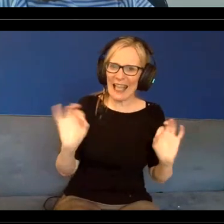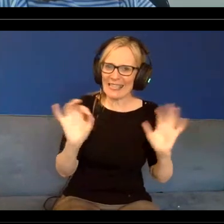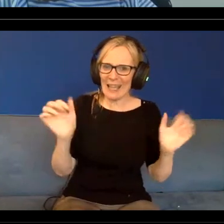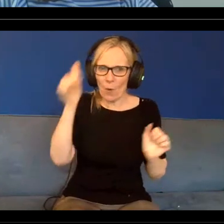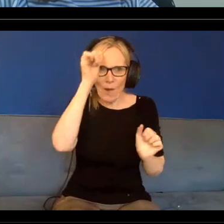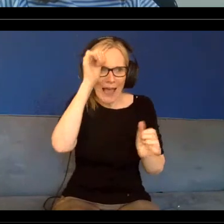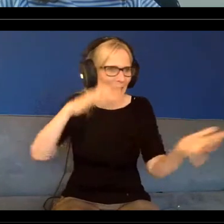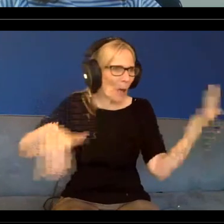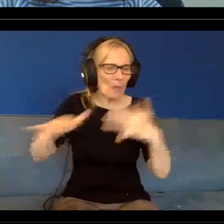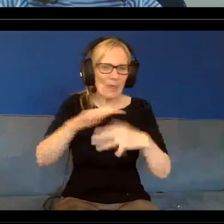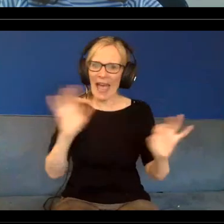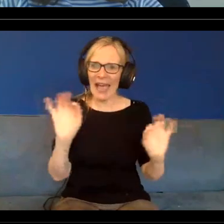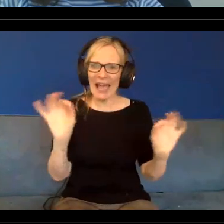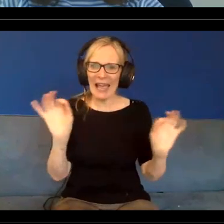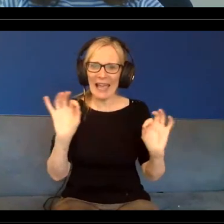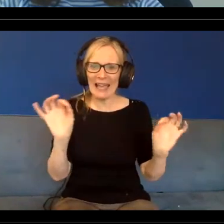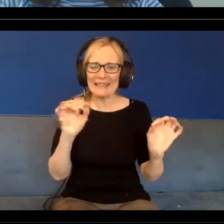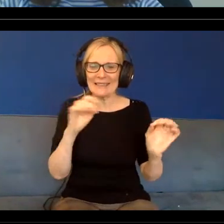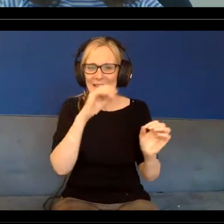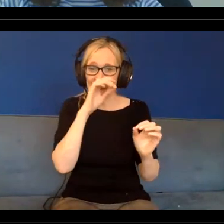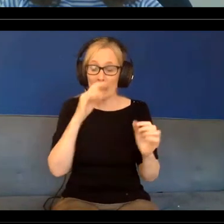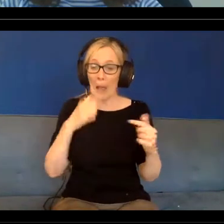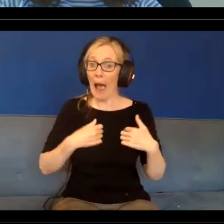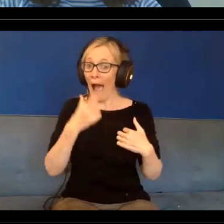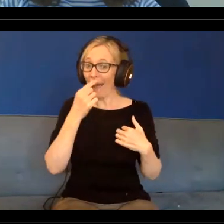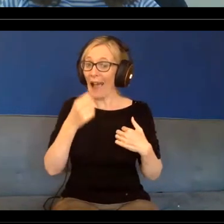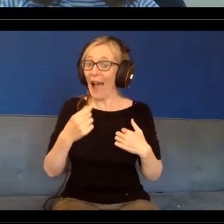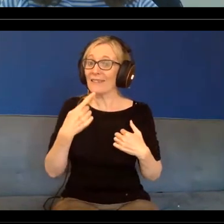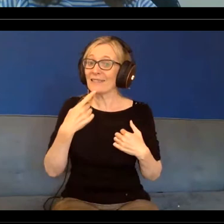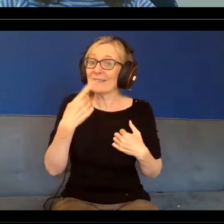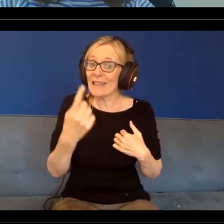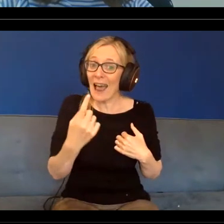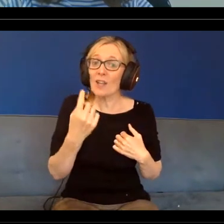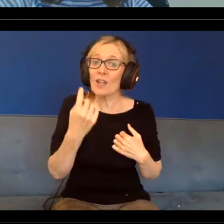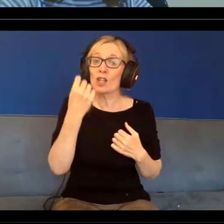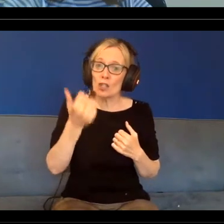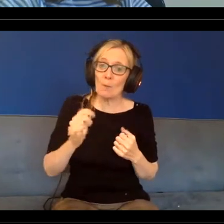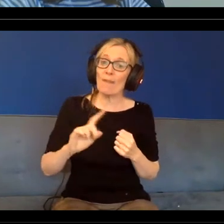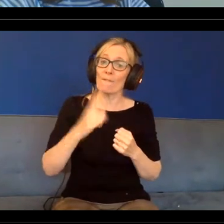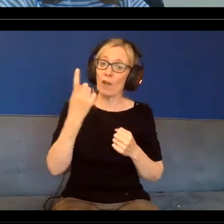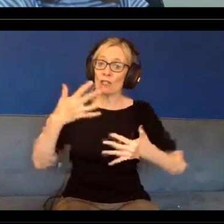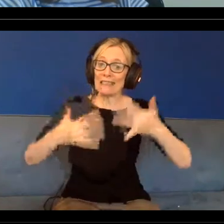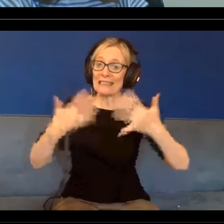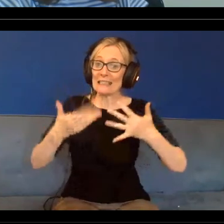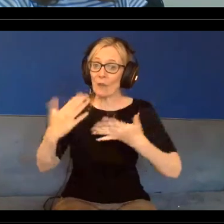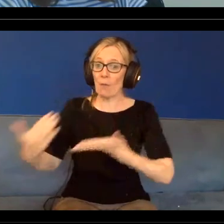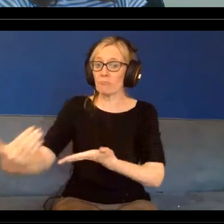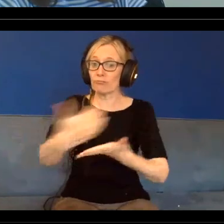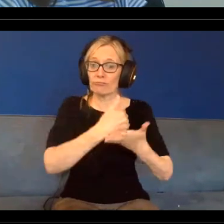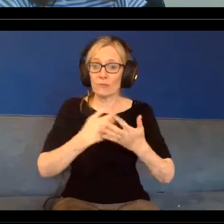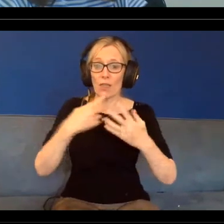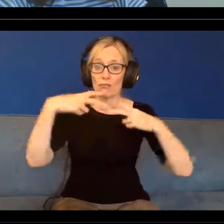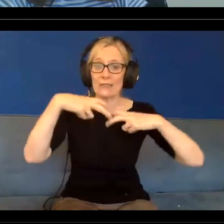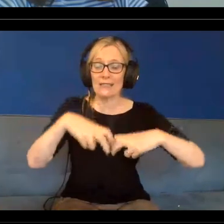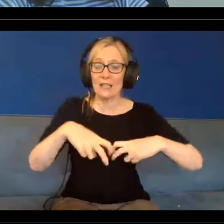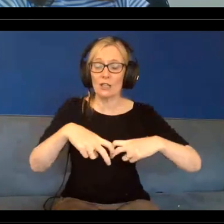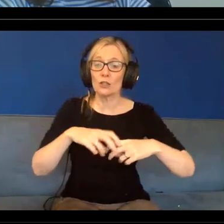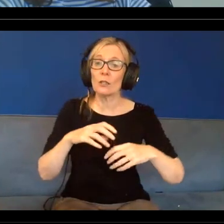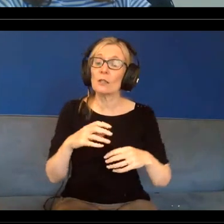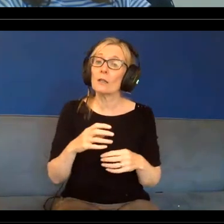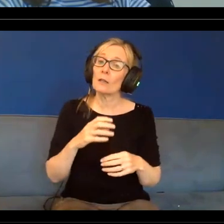industry. And I can tell you some of the first kind of stats that came through, which was almost 60% of